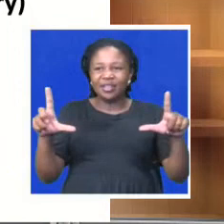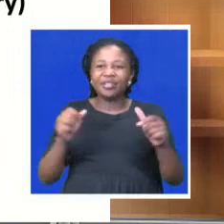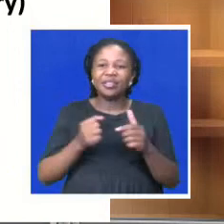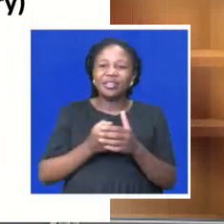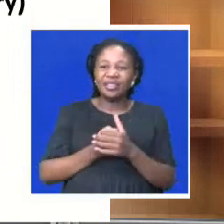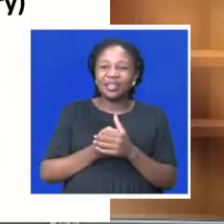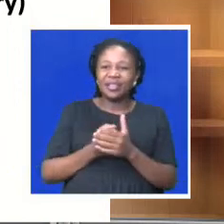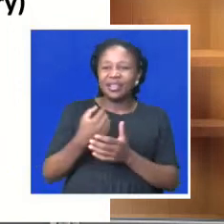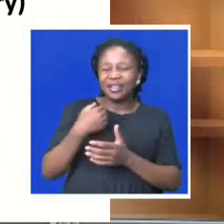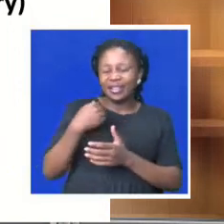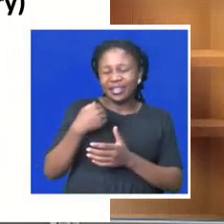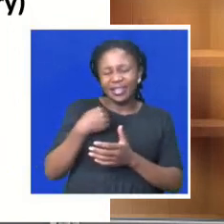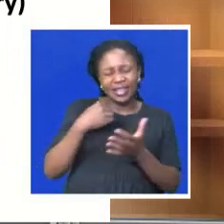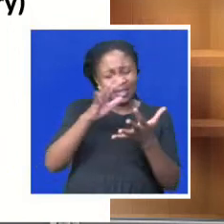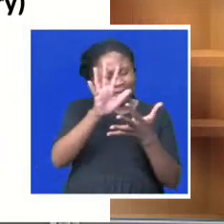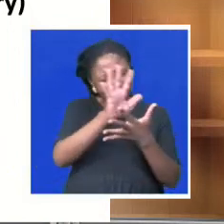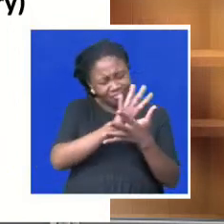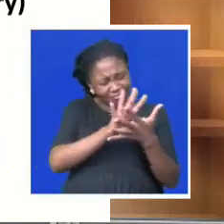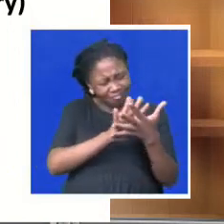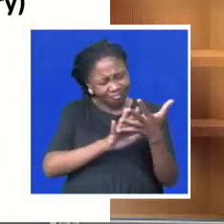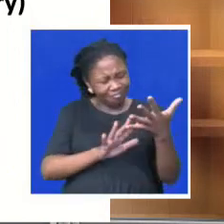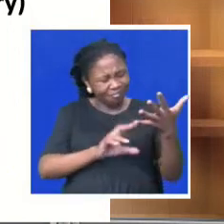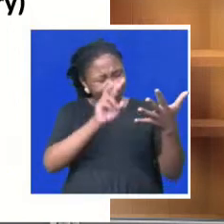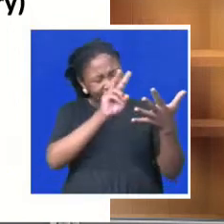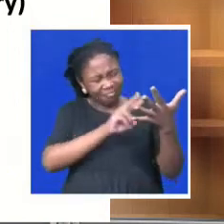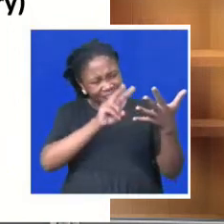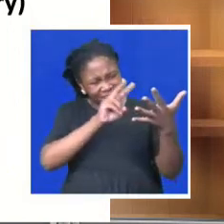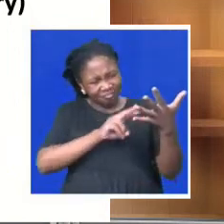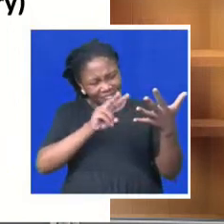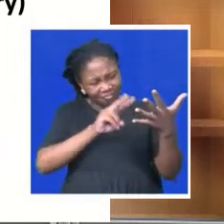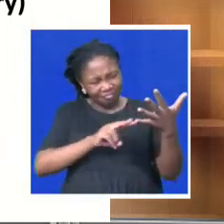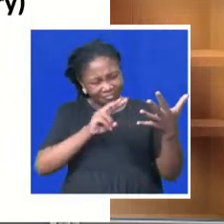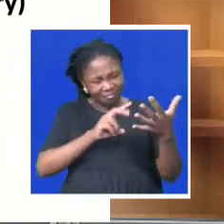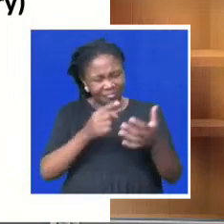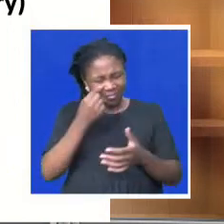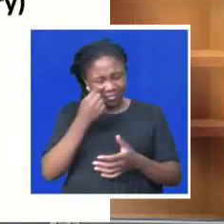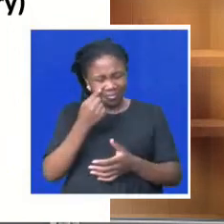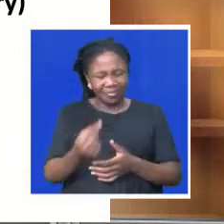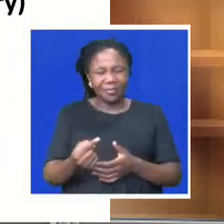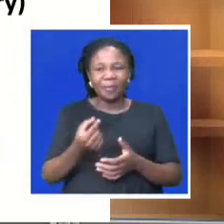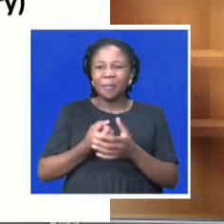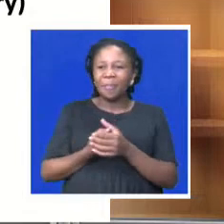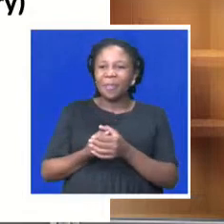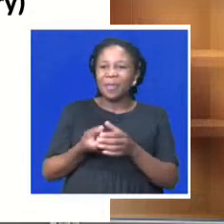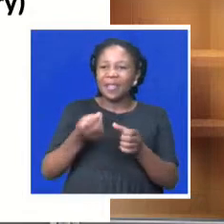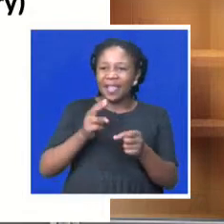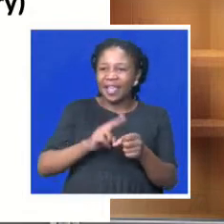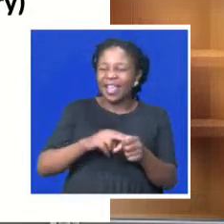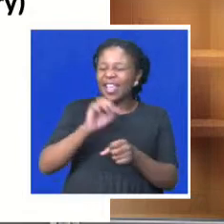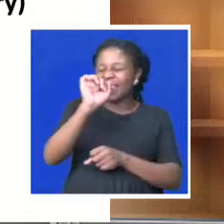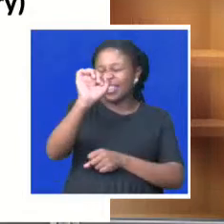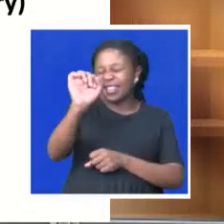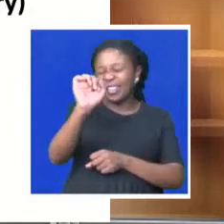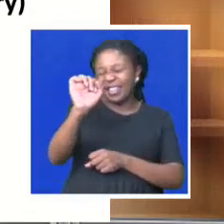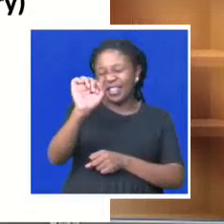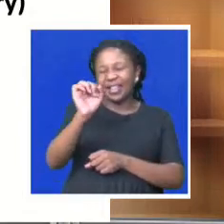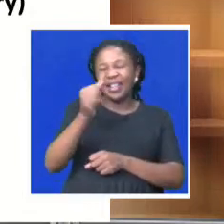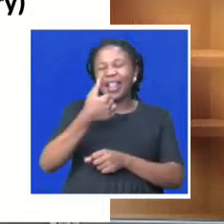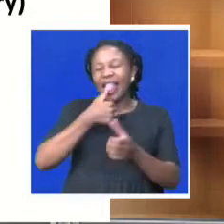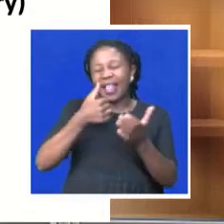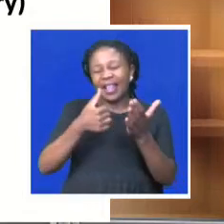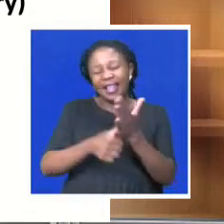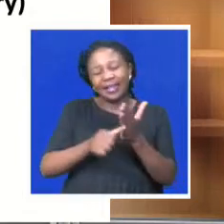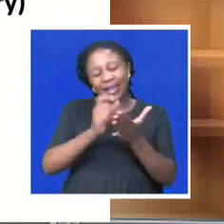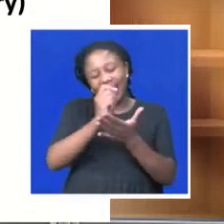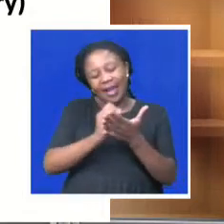appreciated an informal text. Then you wrote a letter to a friend using